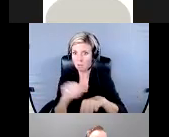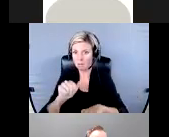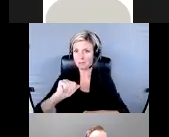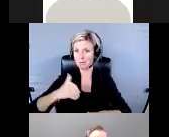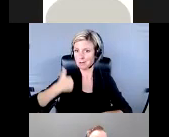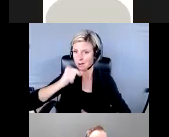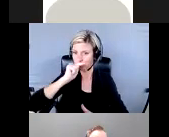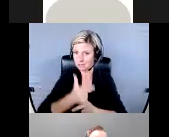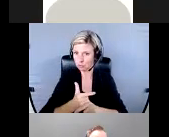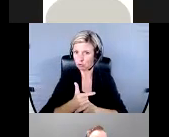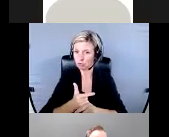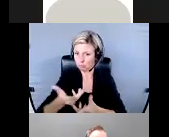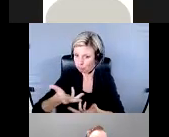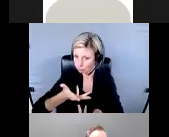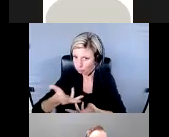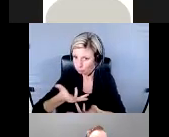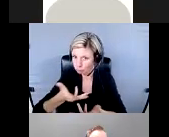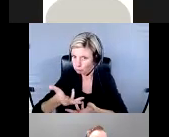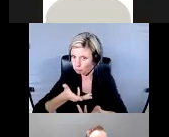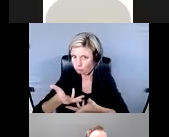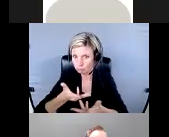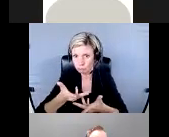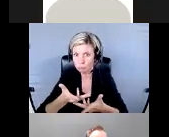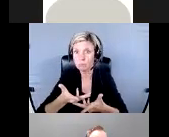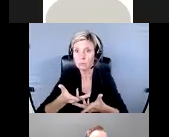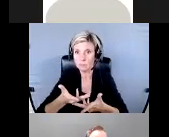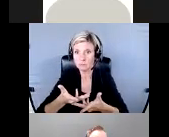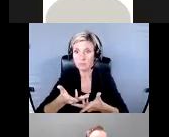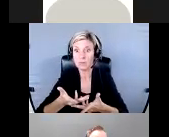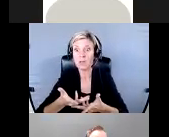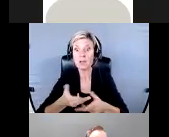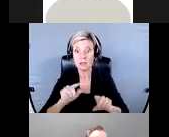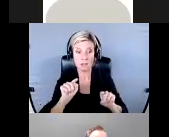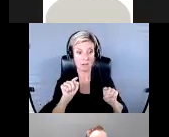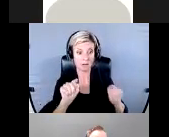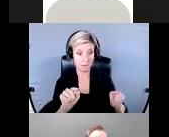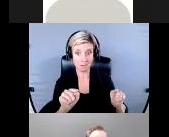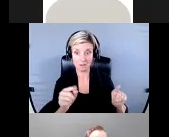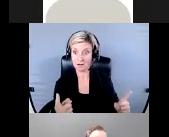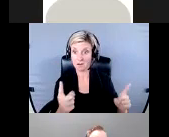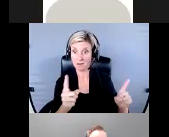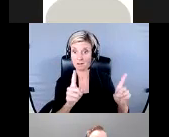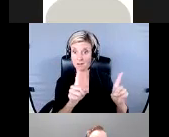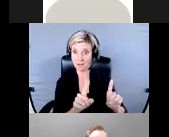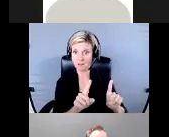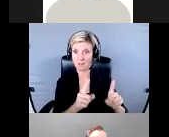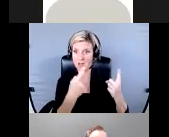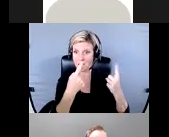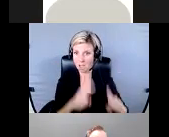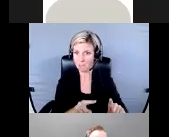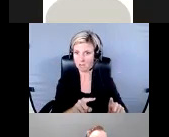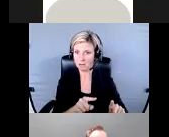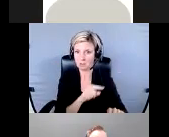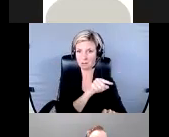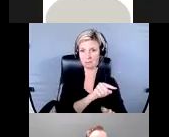sister who came to us, who was abused by her father, her younger sibling, she had blamed her for the sexual abuse all